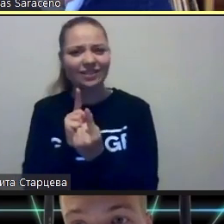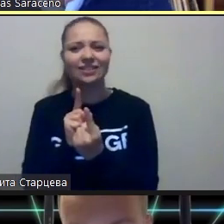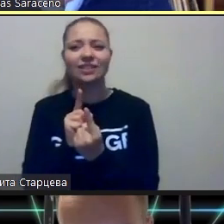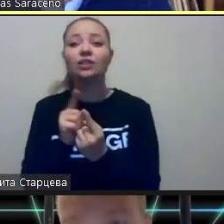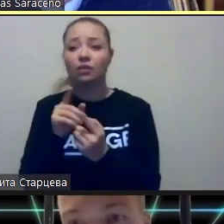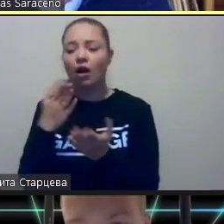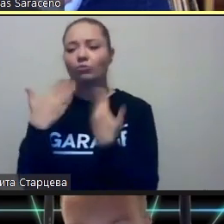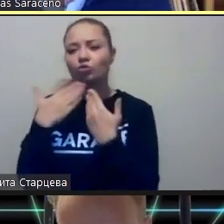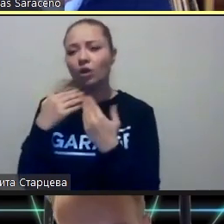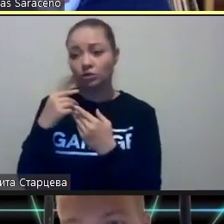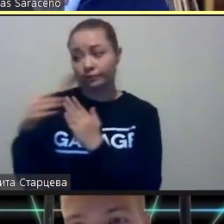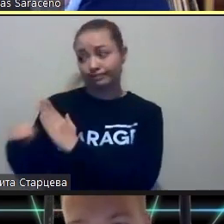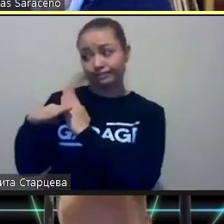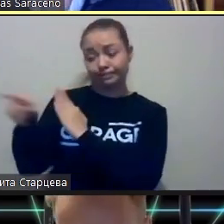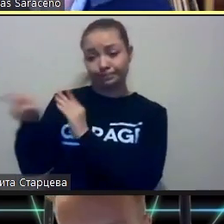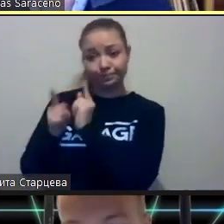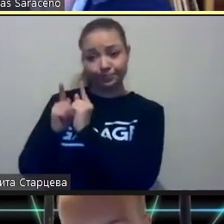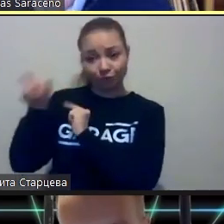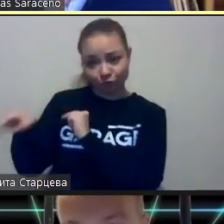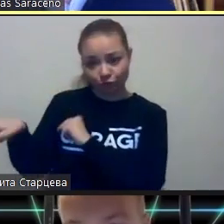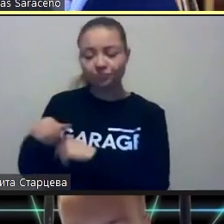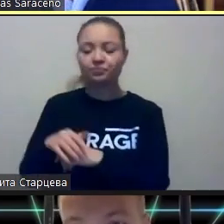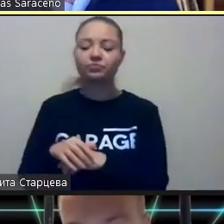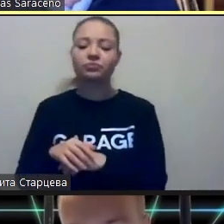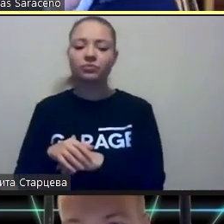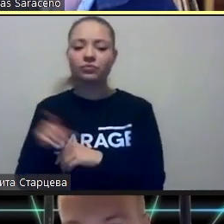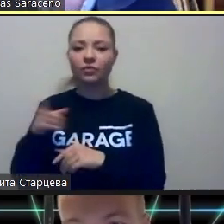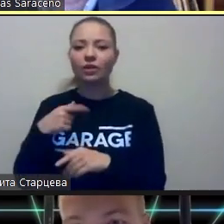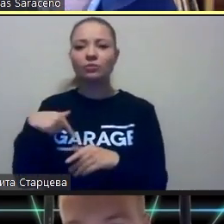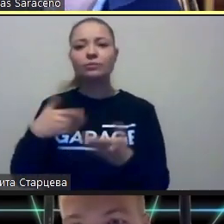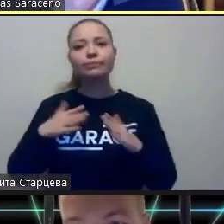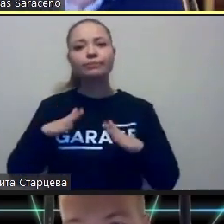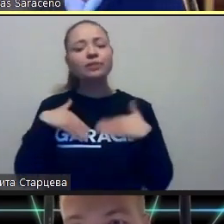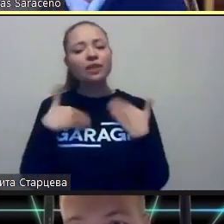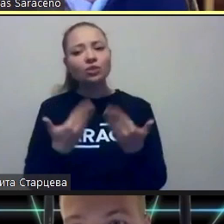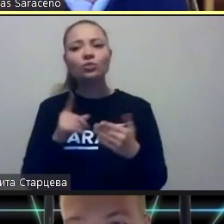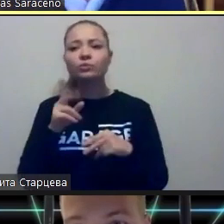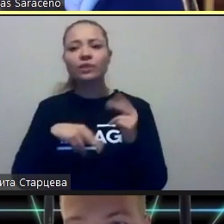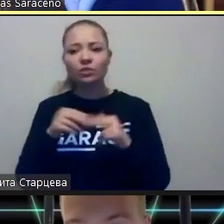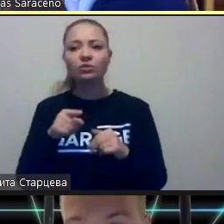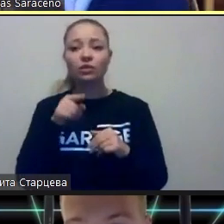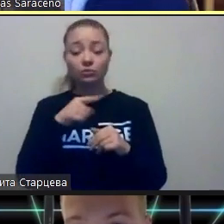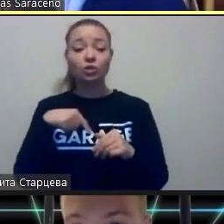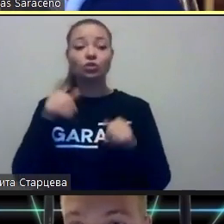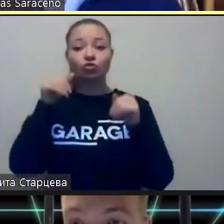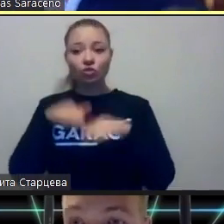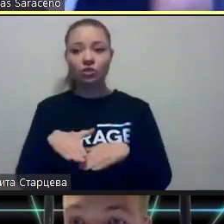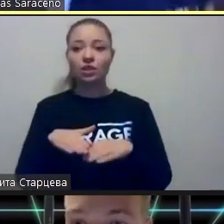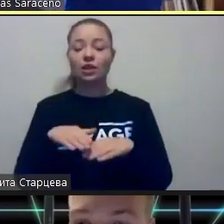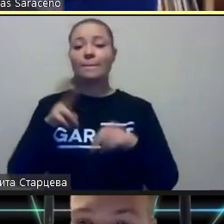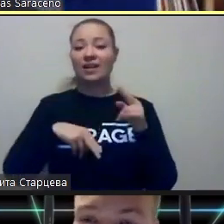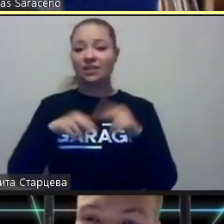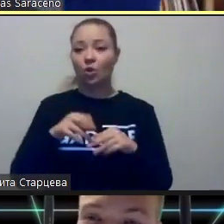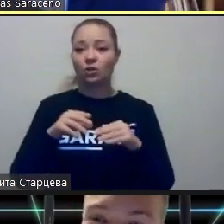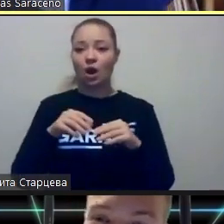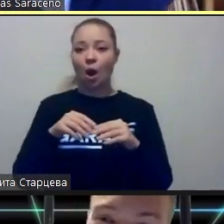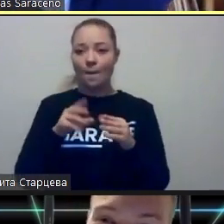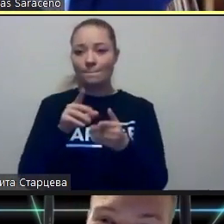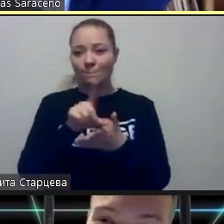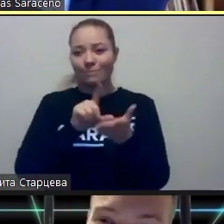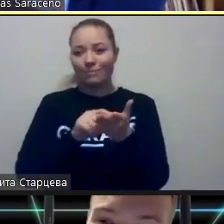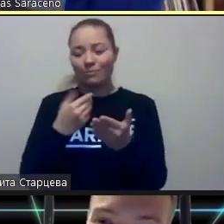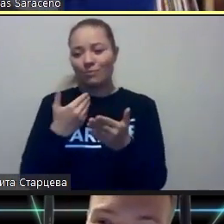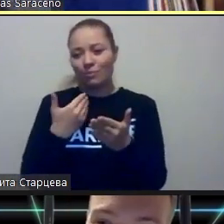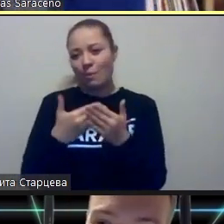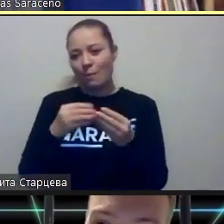on top of the Red Square, because Mars is red, and then maybe King's Landing or Robinson, which Stanislav Lem was also influential. And I mean, I thought it would be